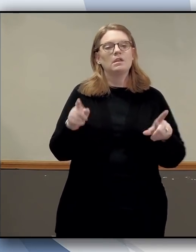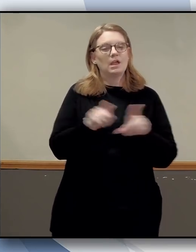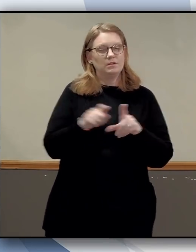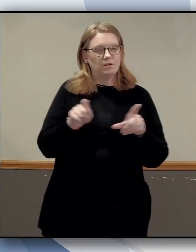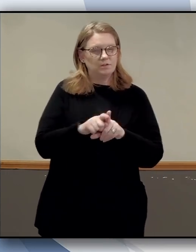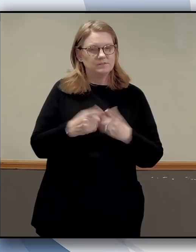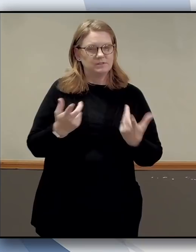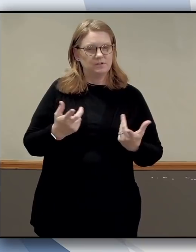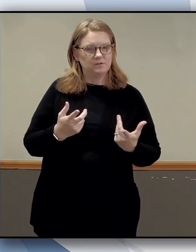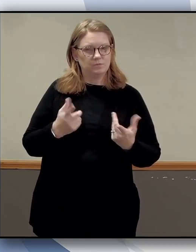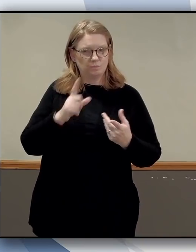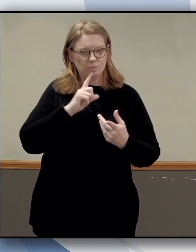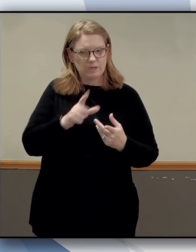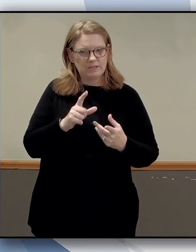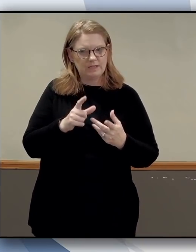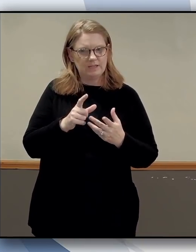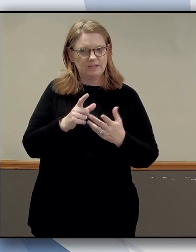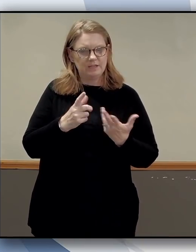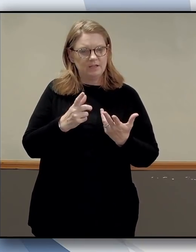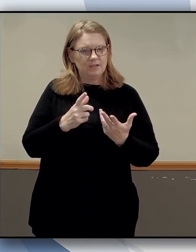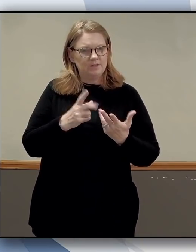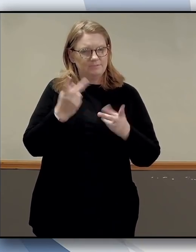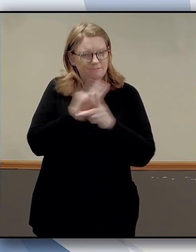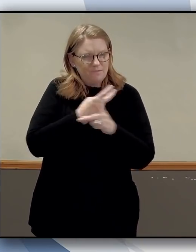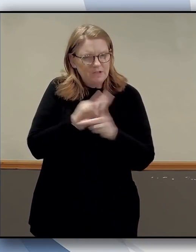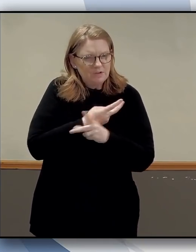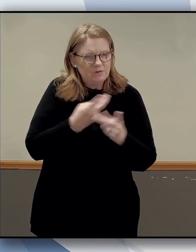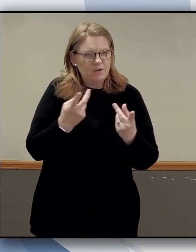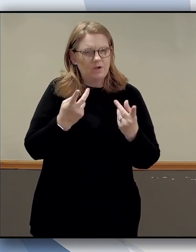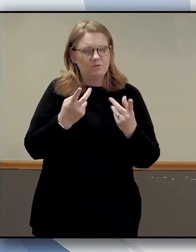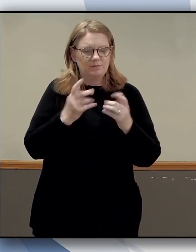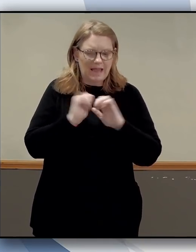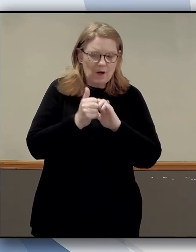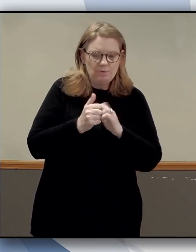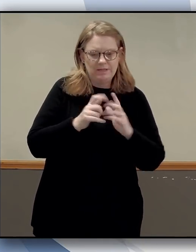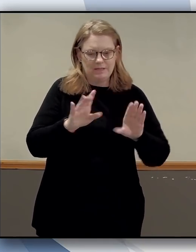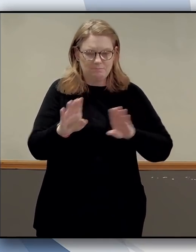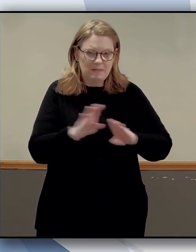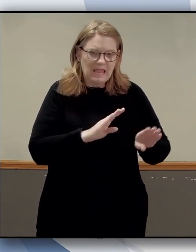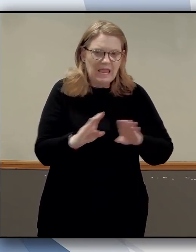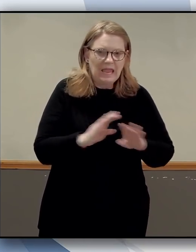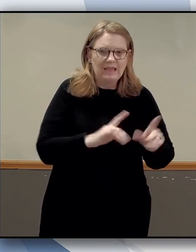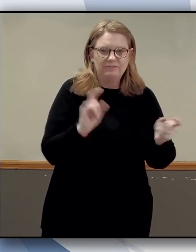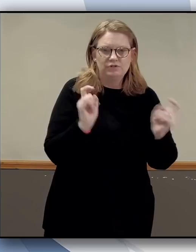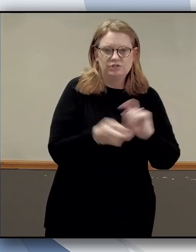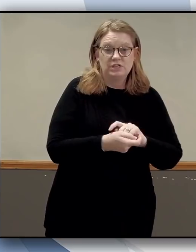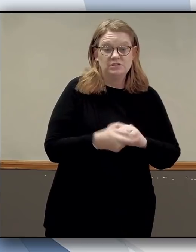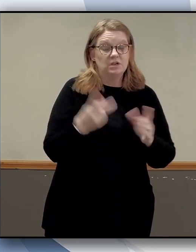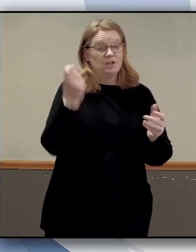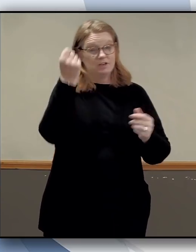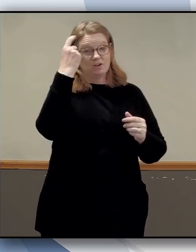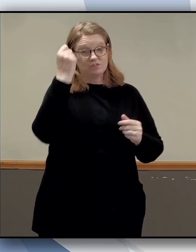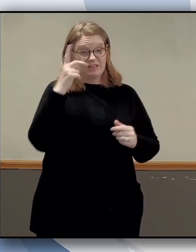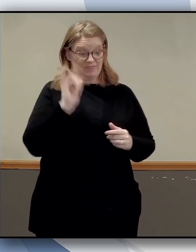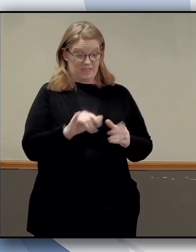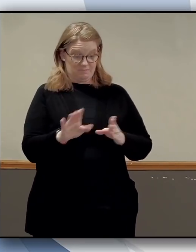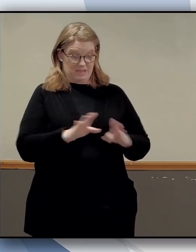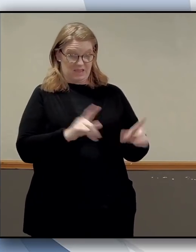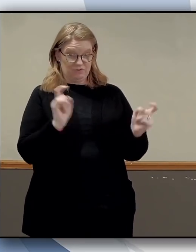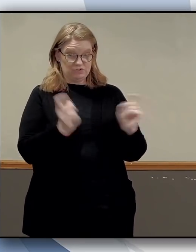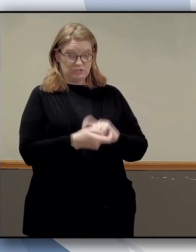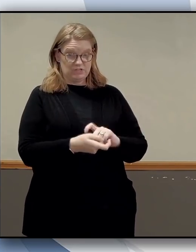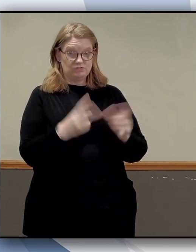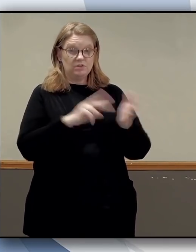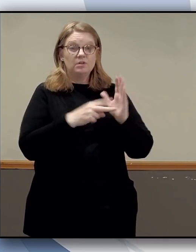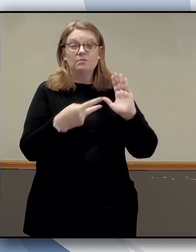small investments. And we need to make those small investments in behavior changes that are free and don't require government subsidies before we're forced